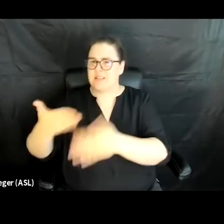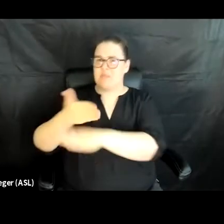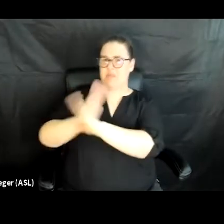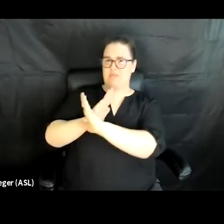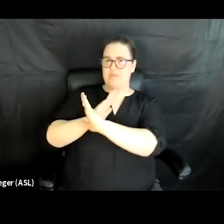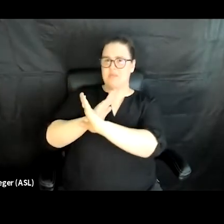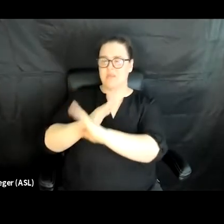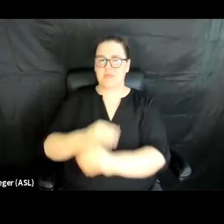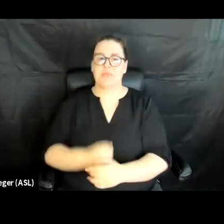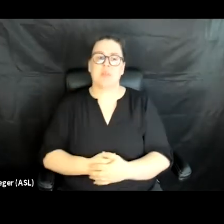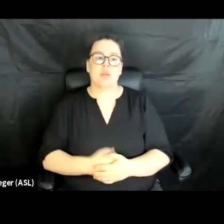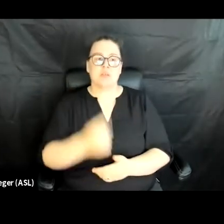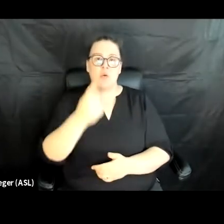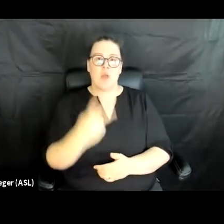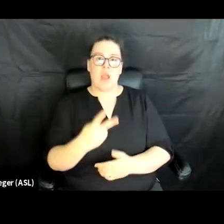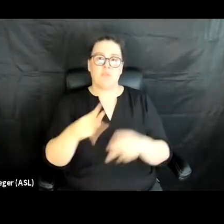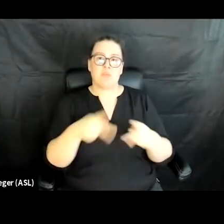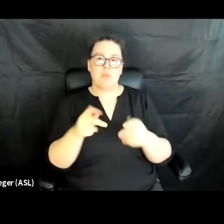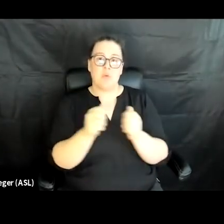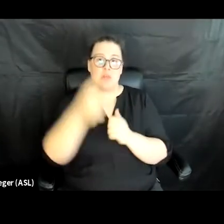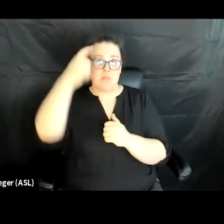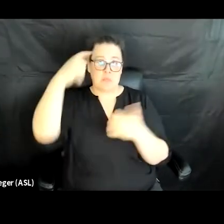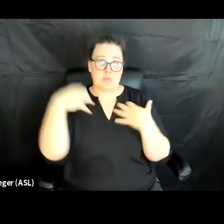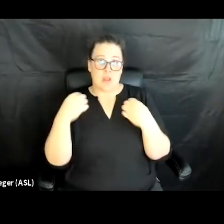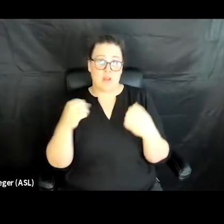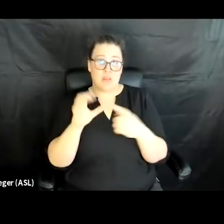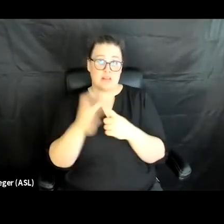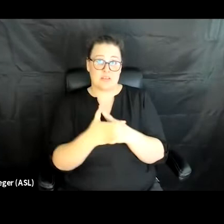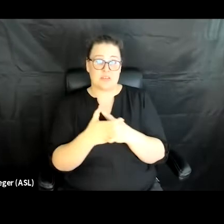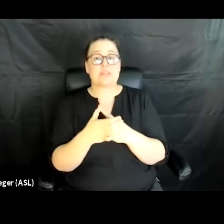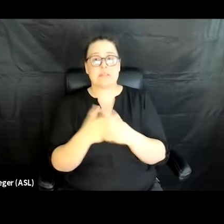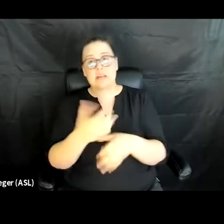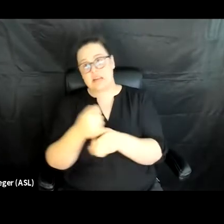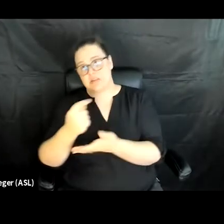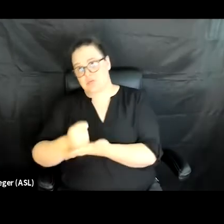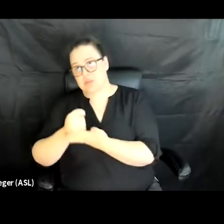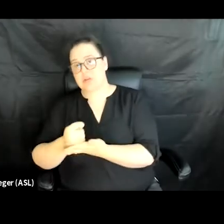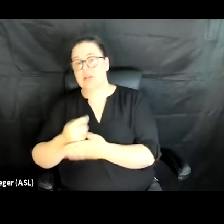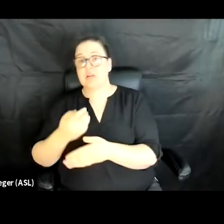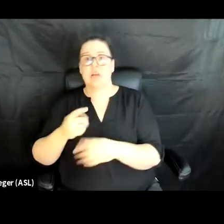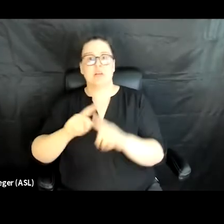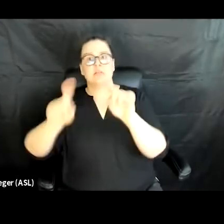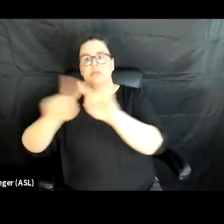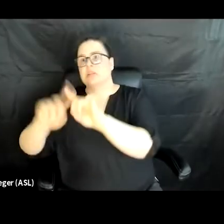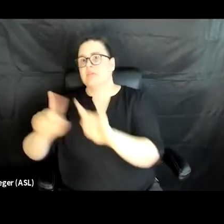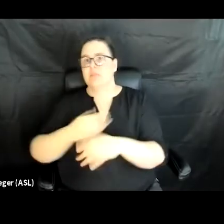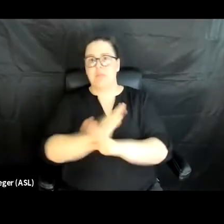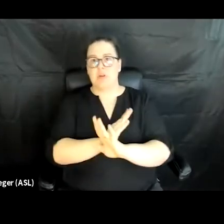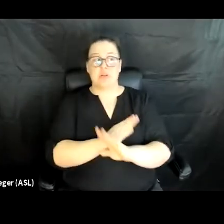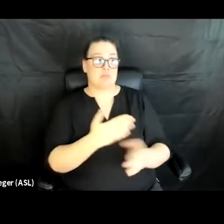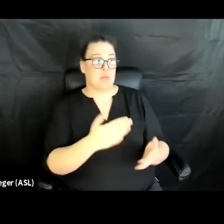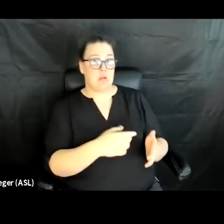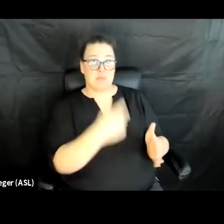Only half of people with mental health conditions receive treatment, and the barriers to this can be numerous. High cost, for